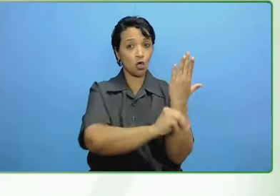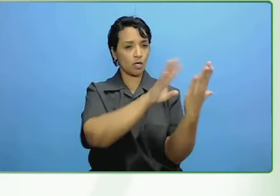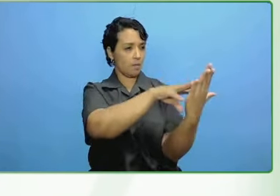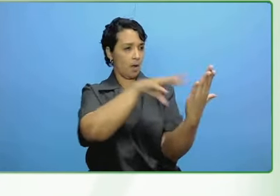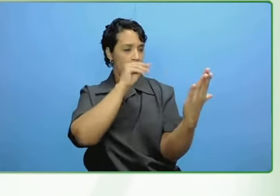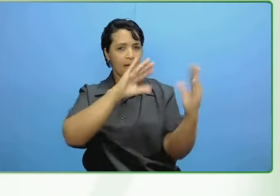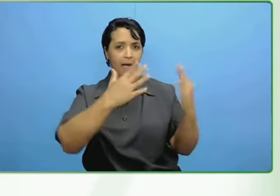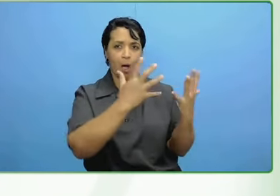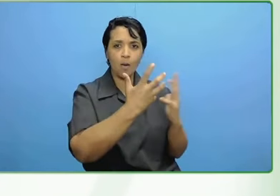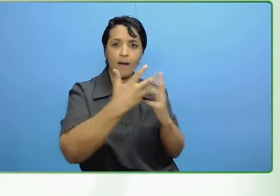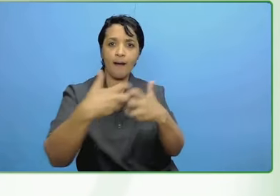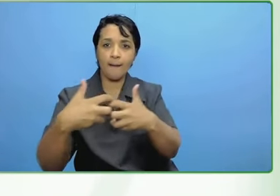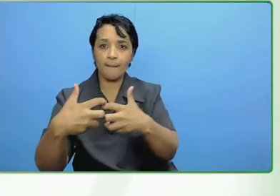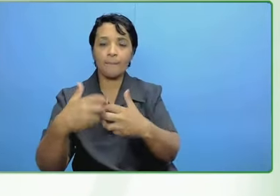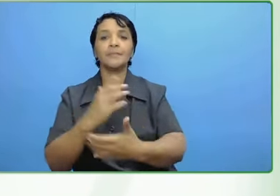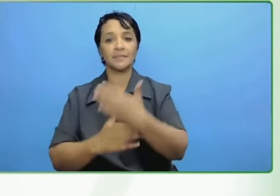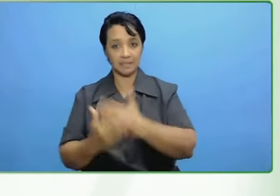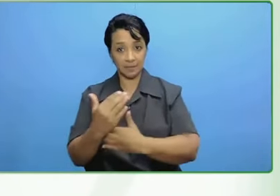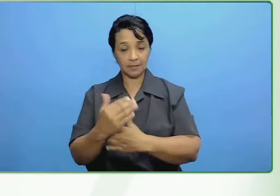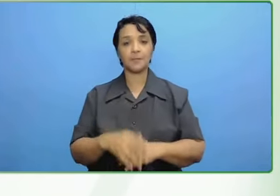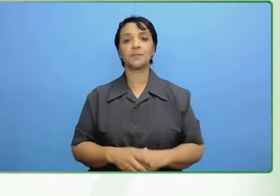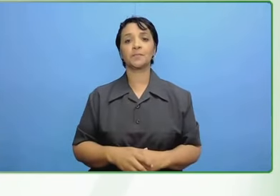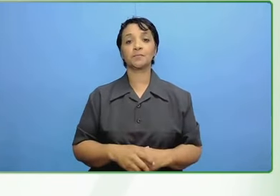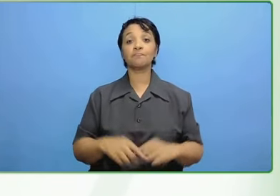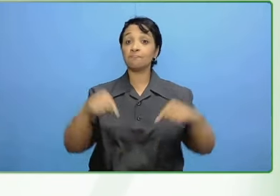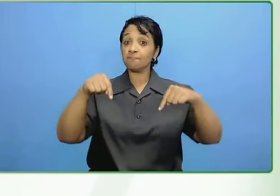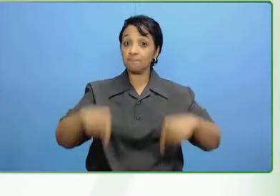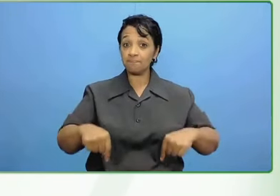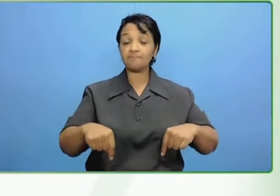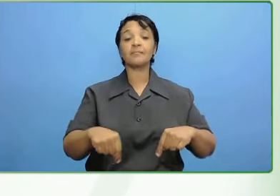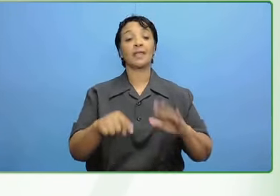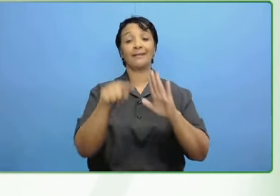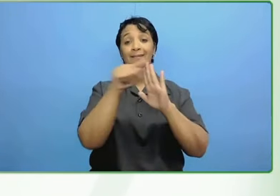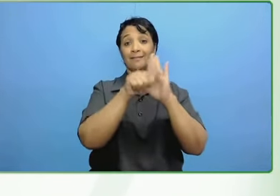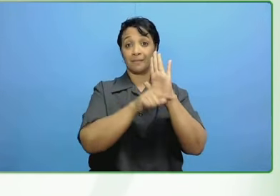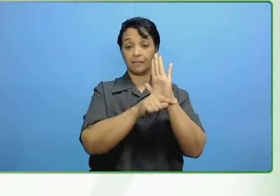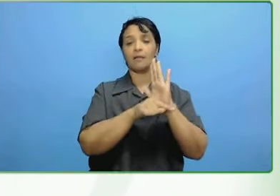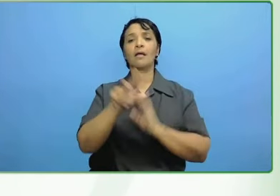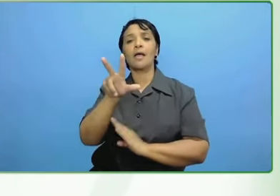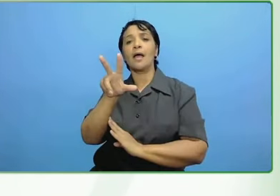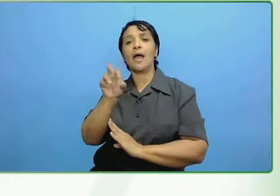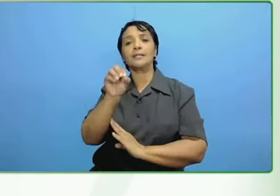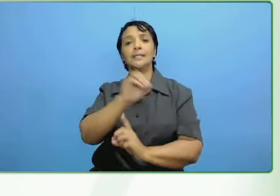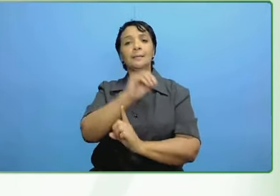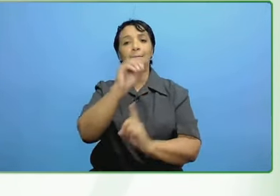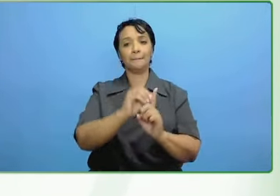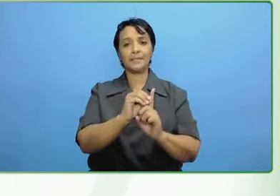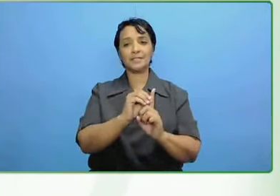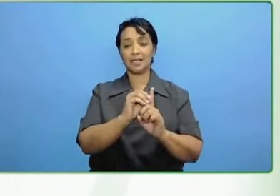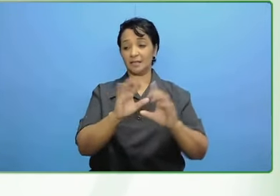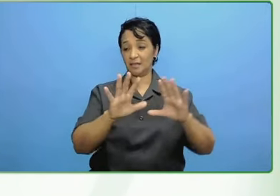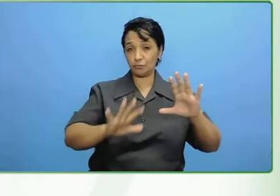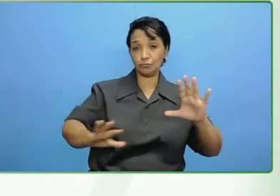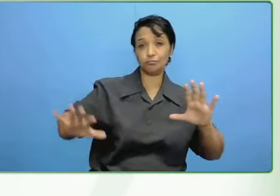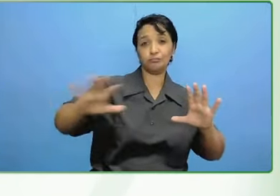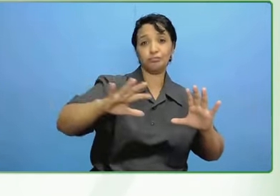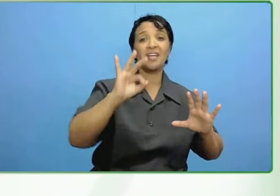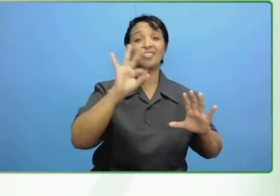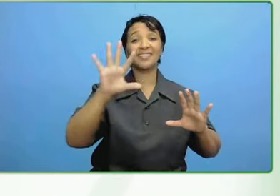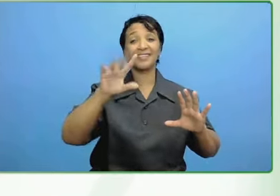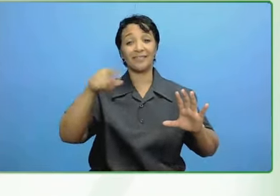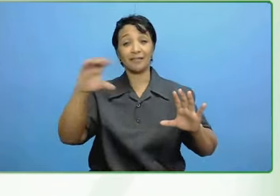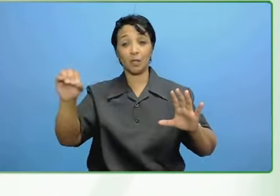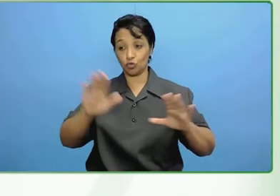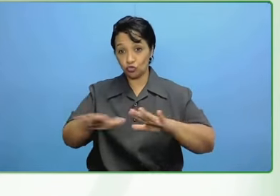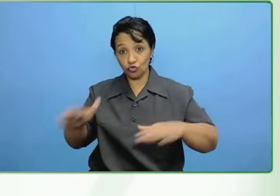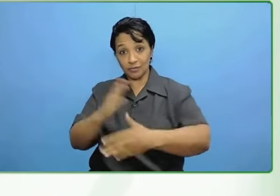Today, under the Compulsory Education Act, about 80% of around 35,000 students with disabilities and special